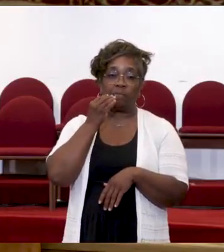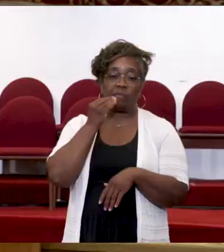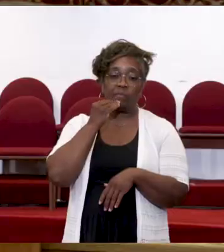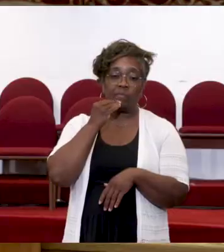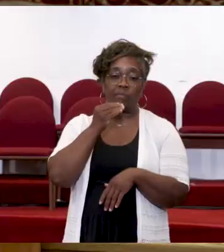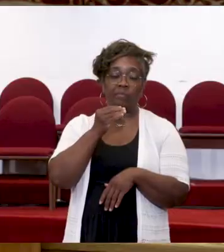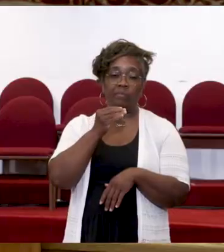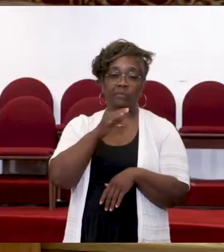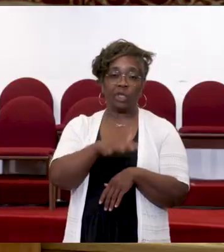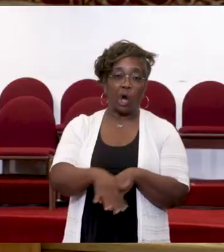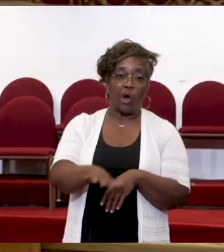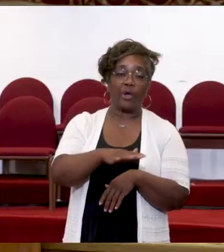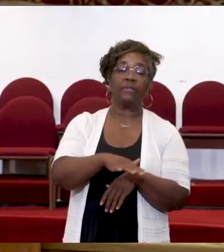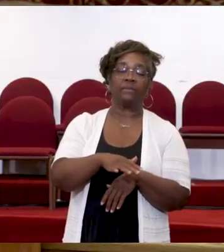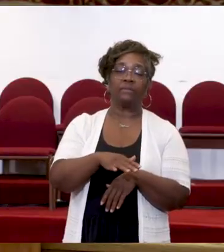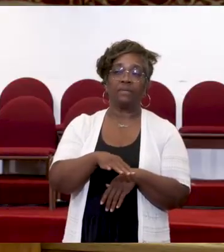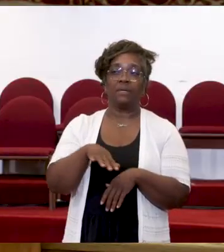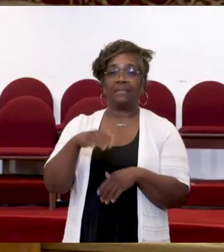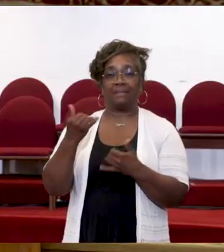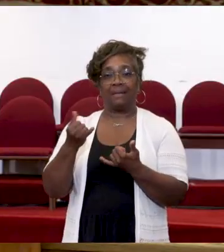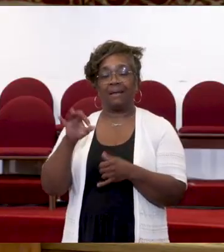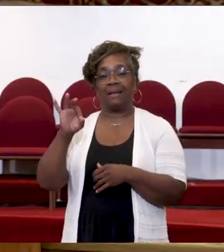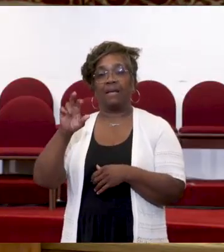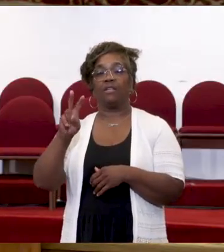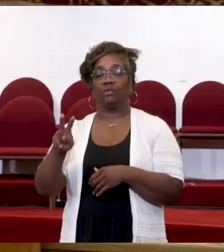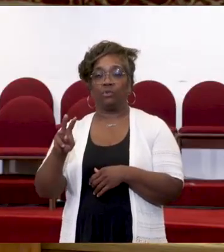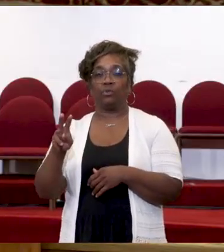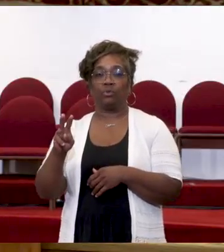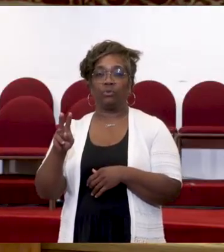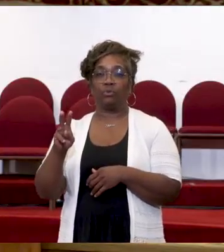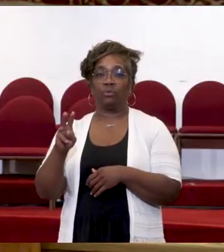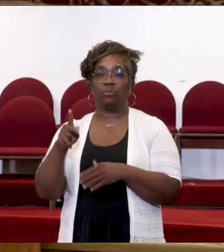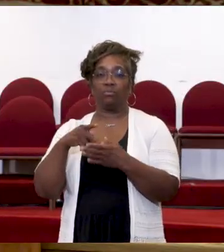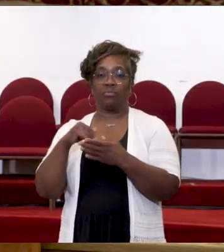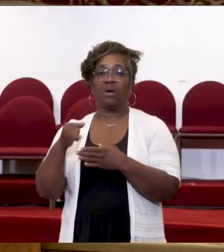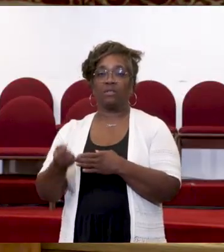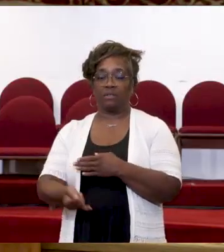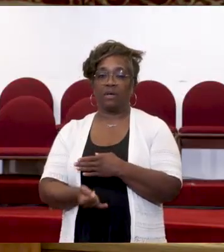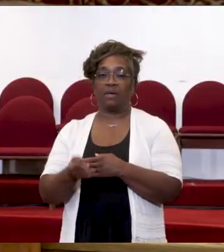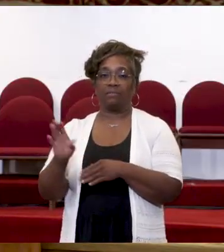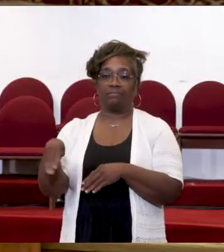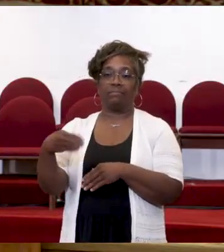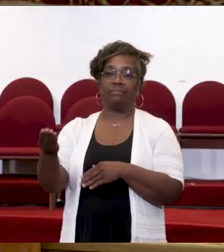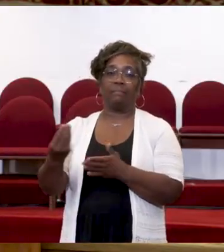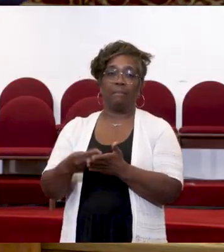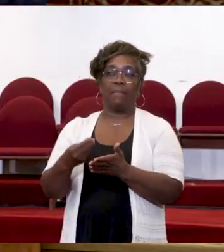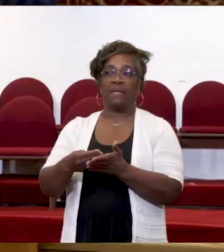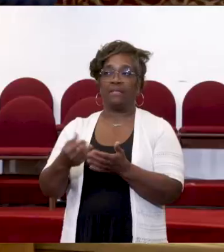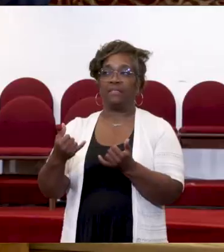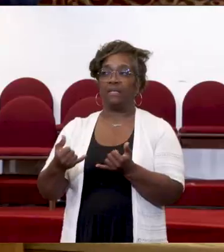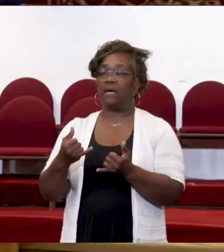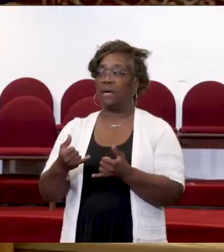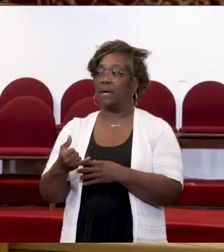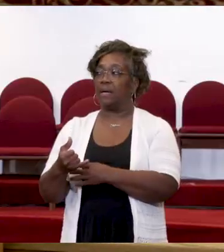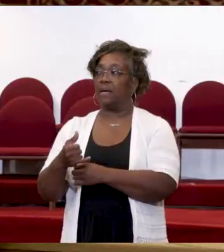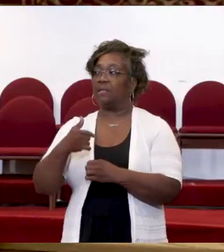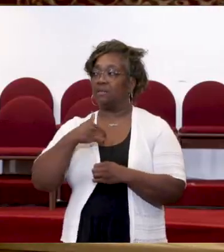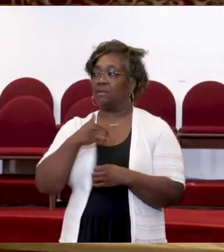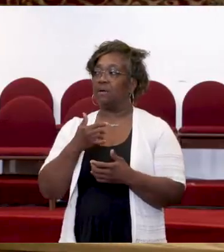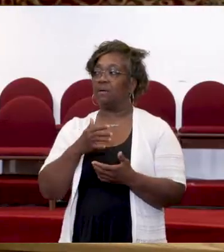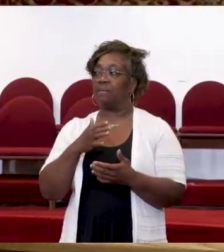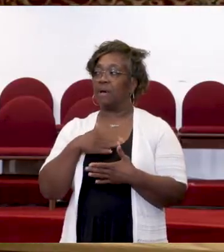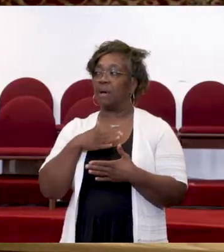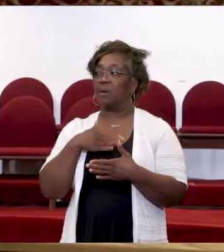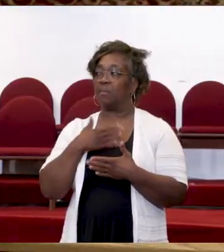groups got awarded today. I was really pleased to be over at Mohican Regent which is in this district today, in what was one